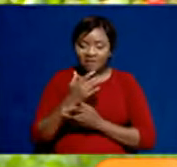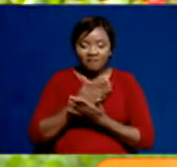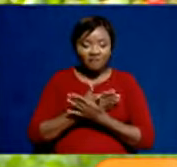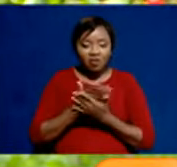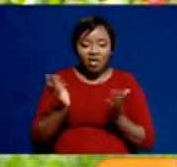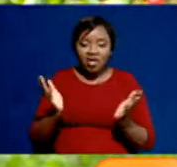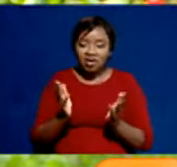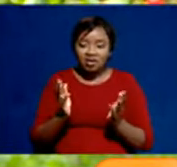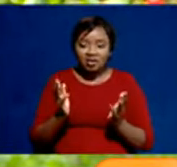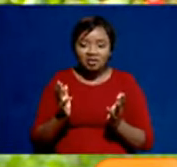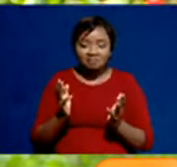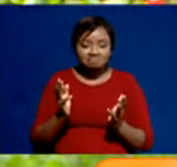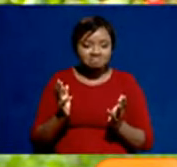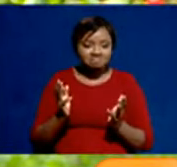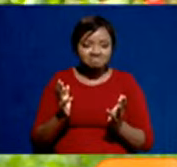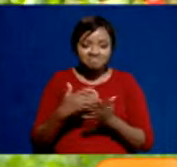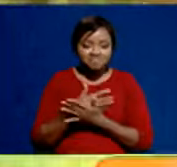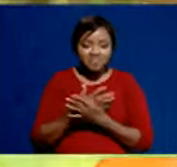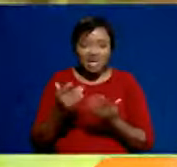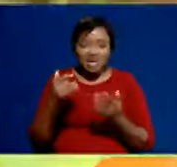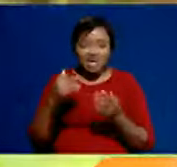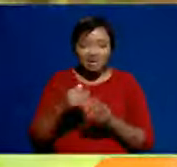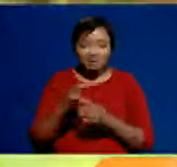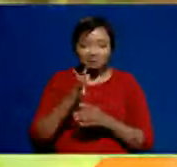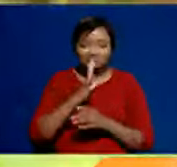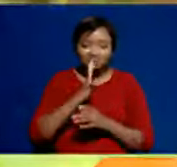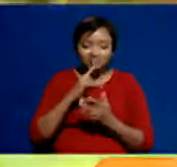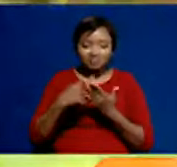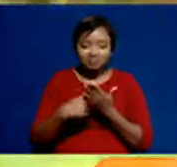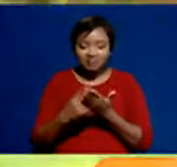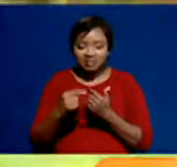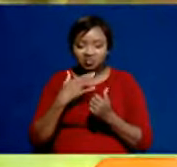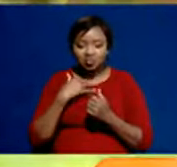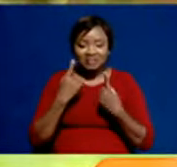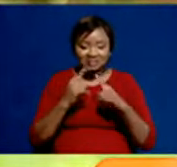regime, for any talks to succeed.